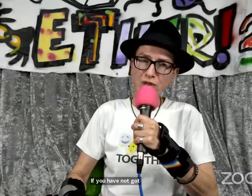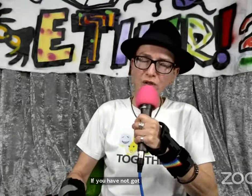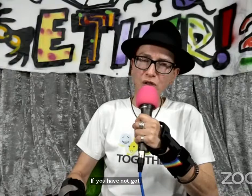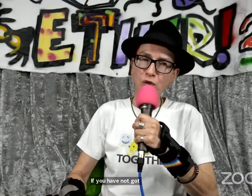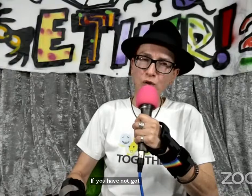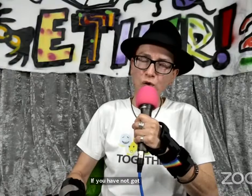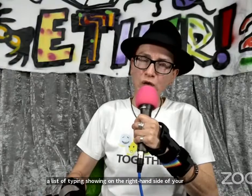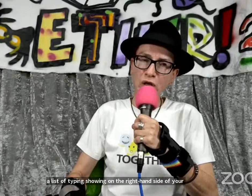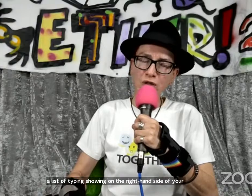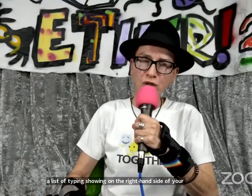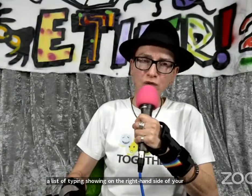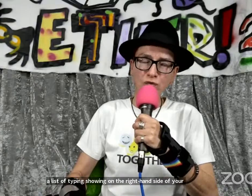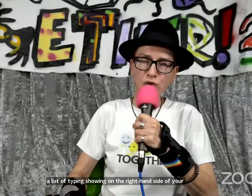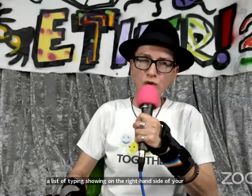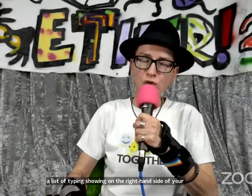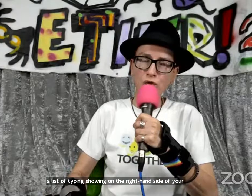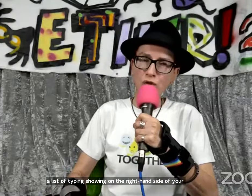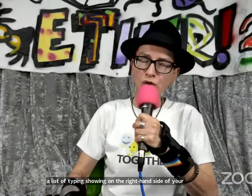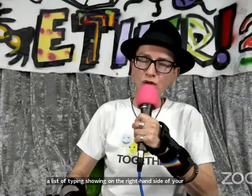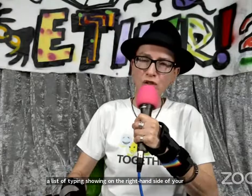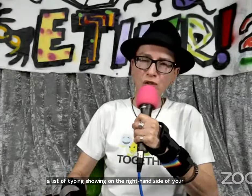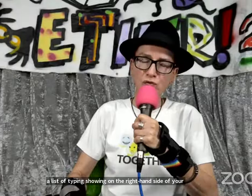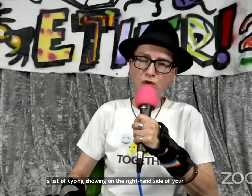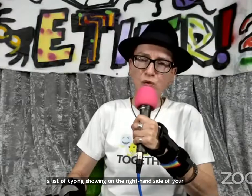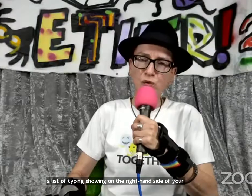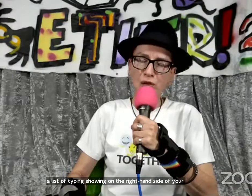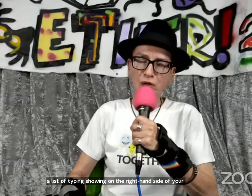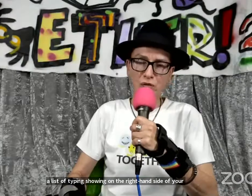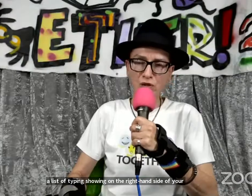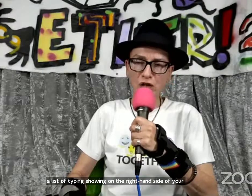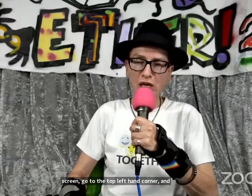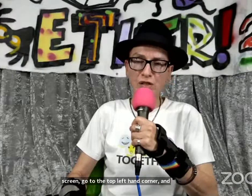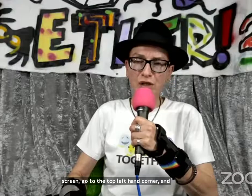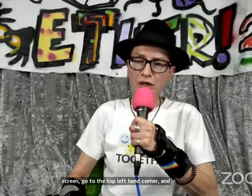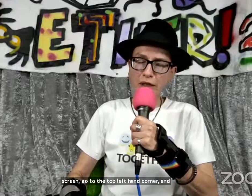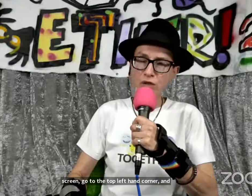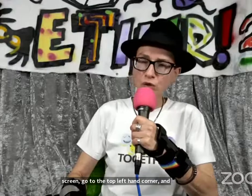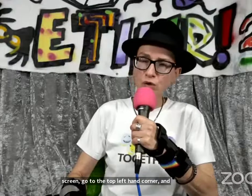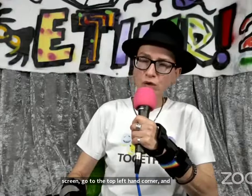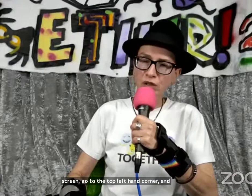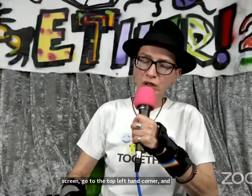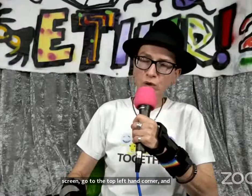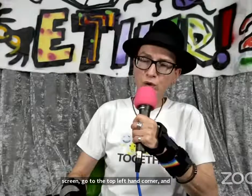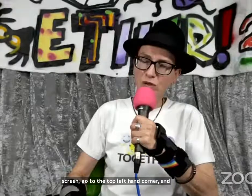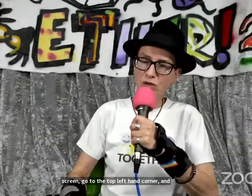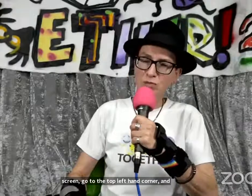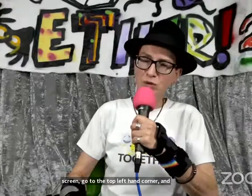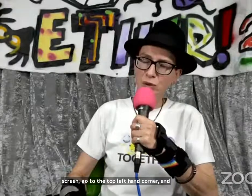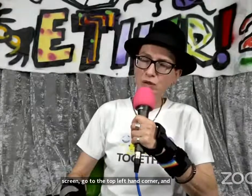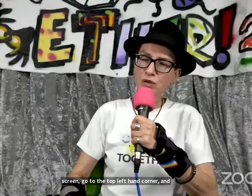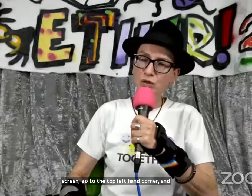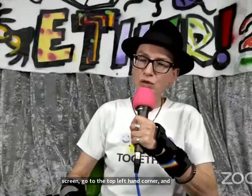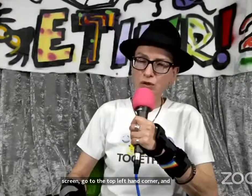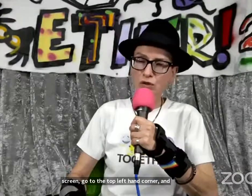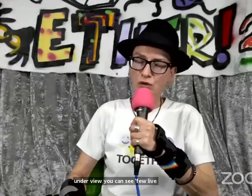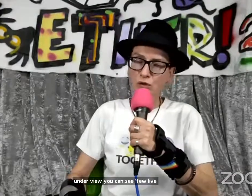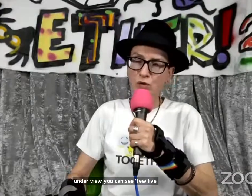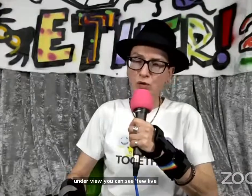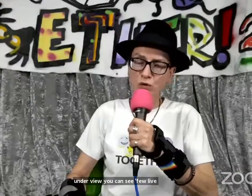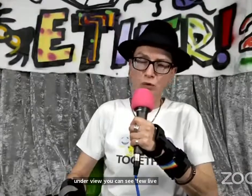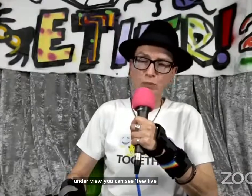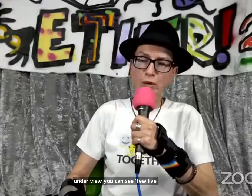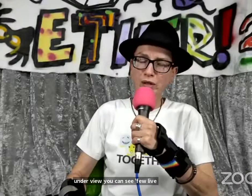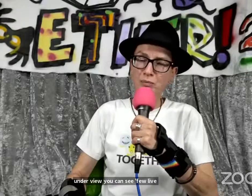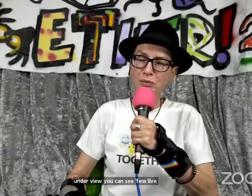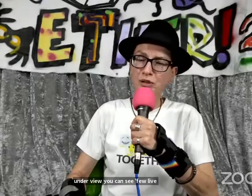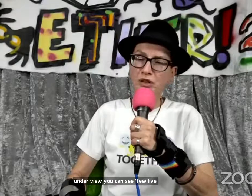top left-hand corner and under View, you can see View Live Chat. And you can now type questions to